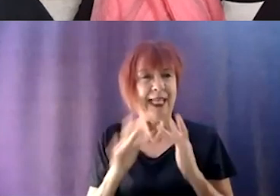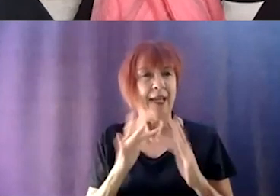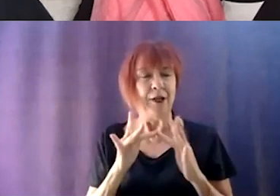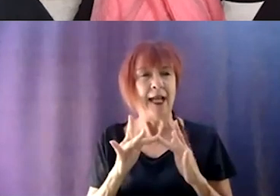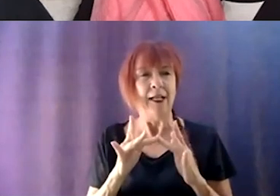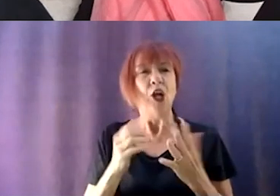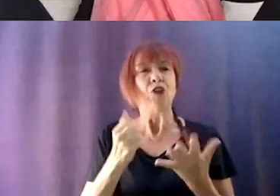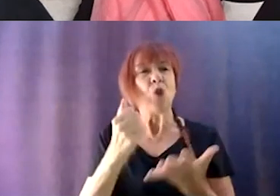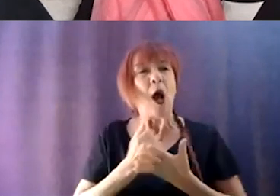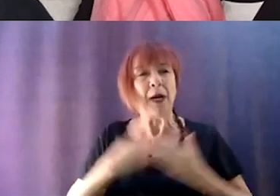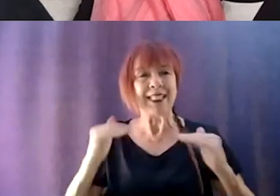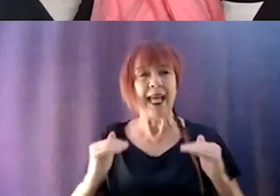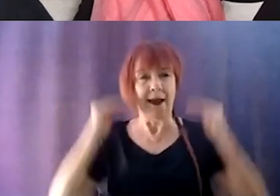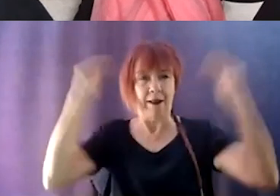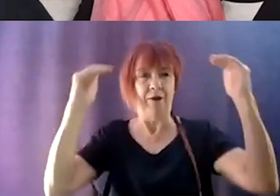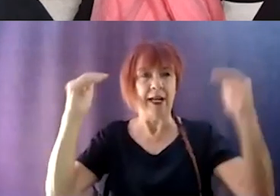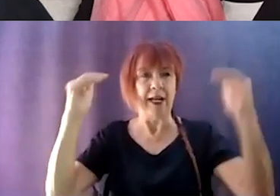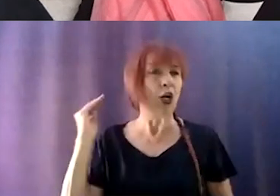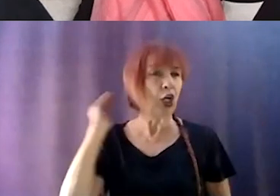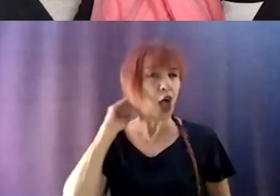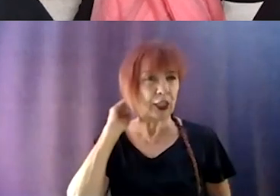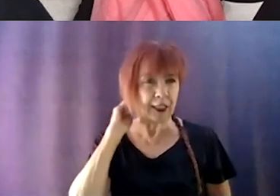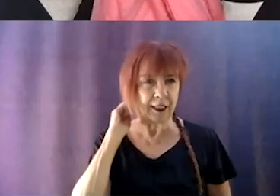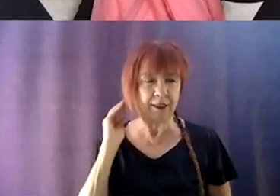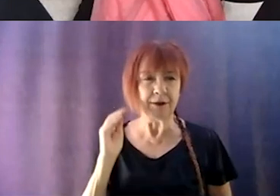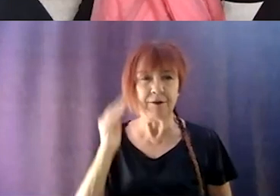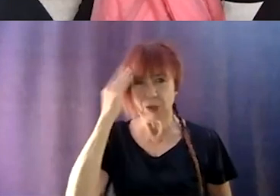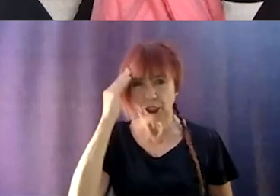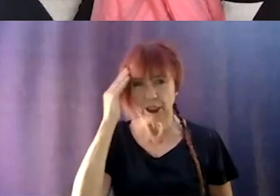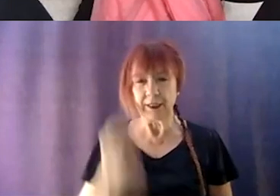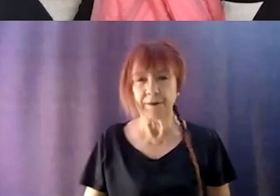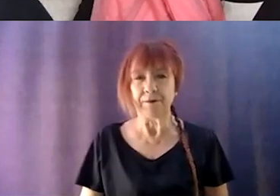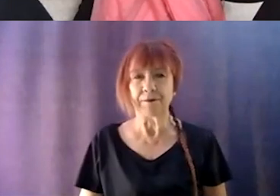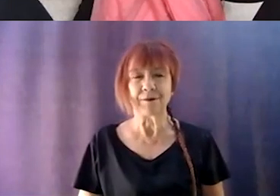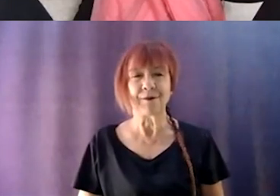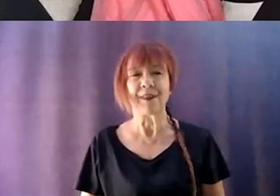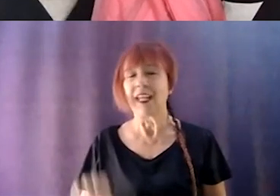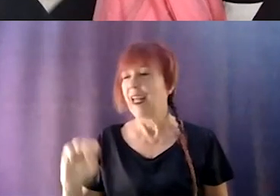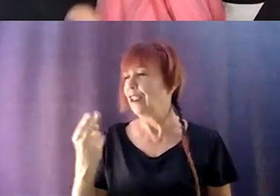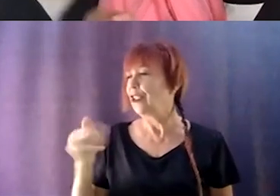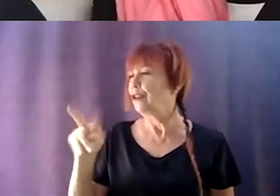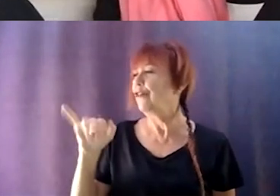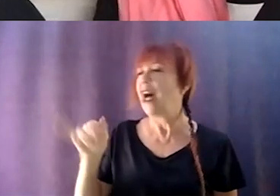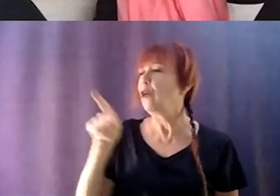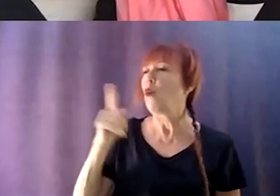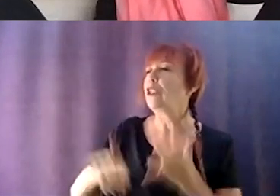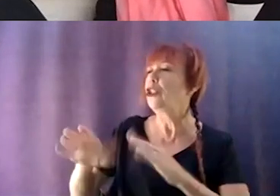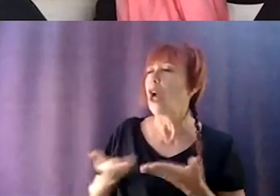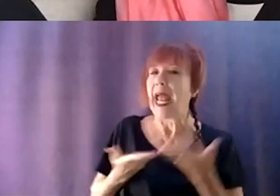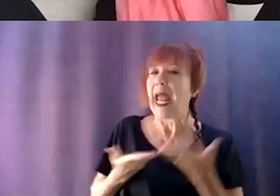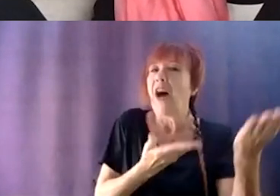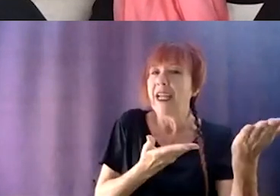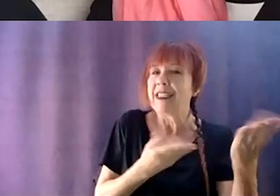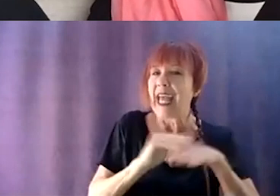you. Shivani, as someone who very much embodies all of that, what's your advice for those watching? Oh my